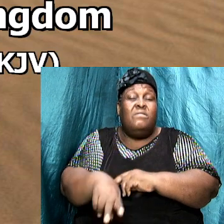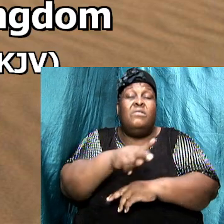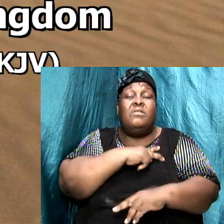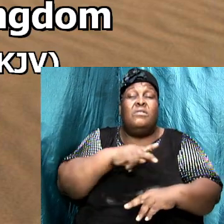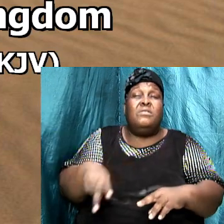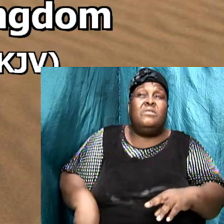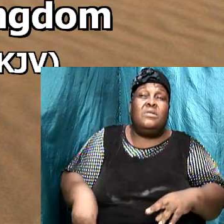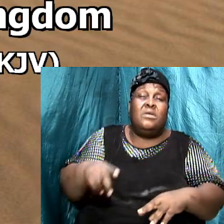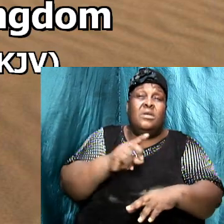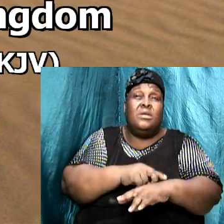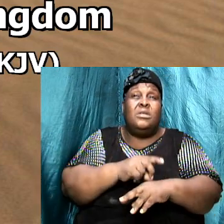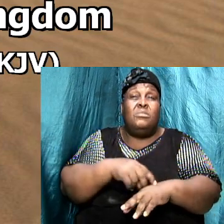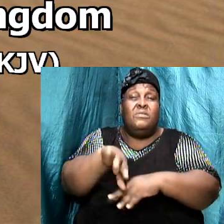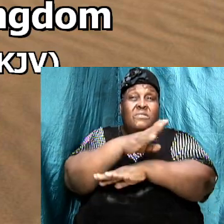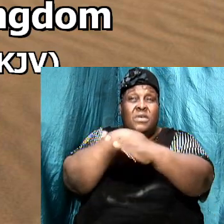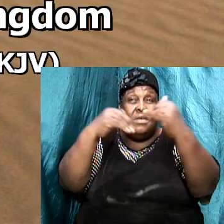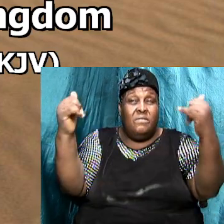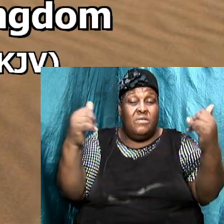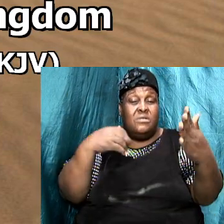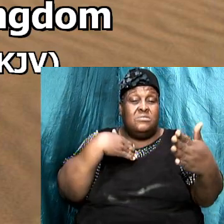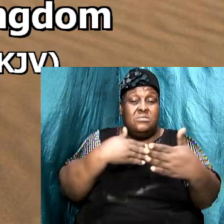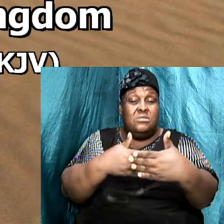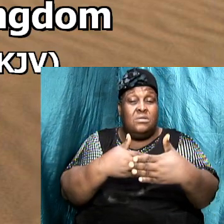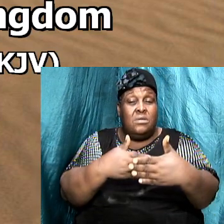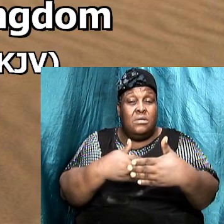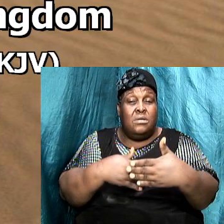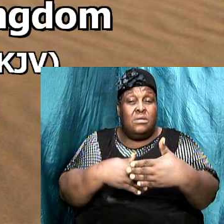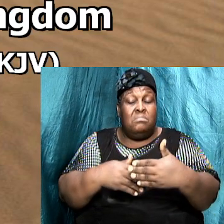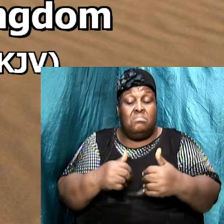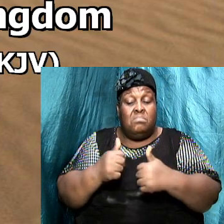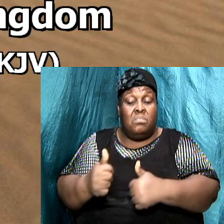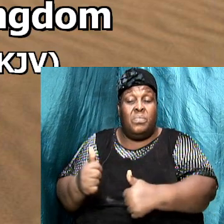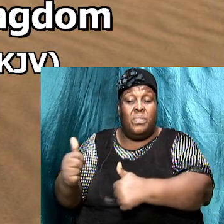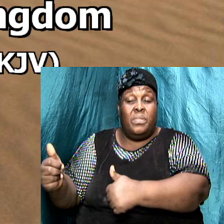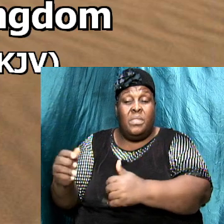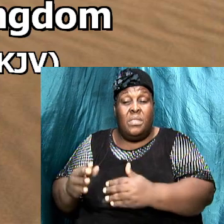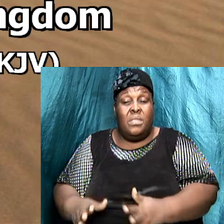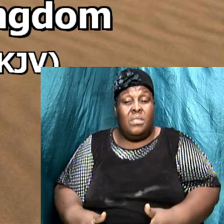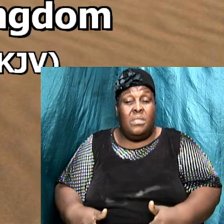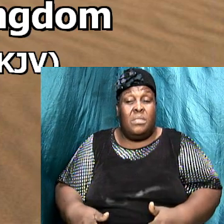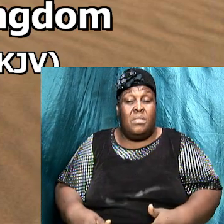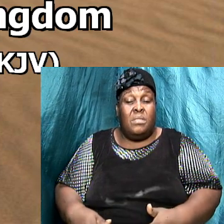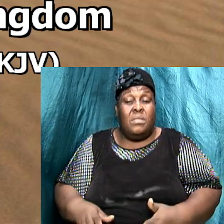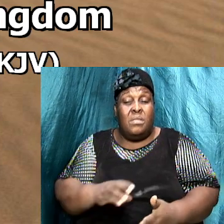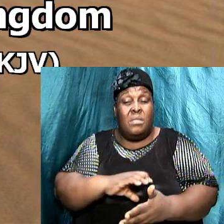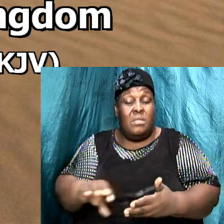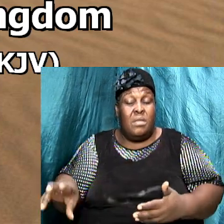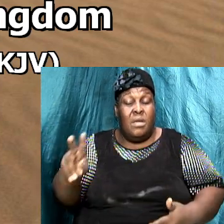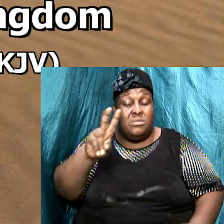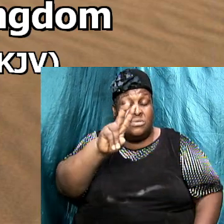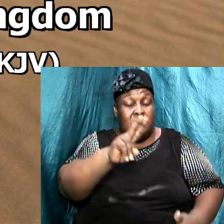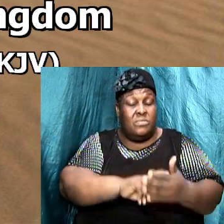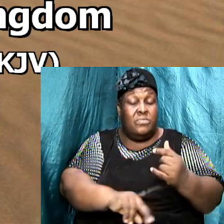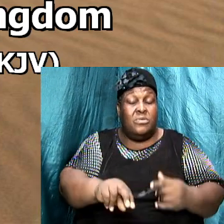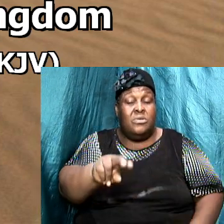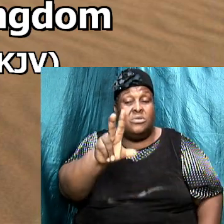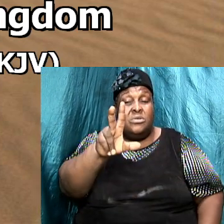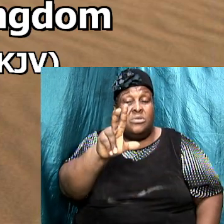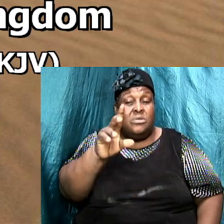is at hand. The apostles in Acts 2 verse 38 also preached